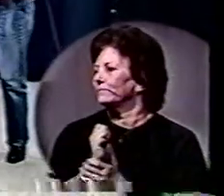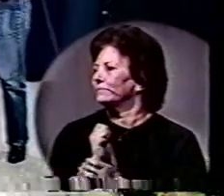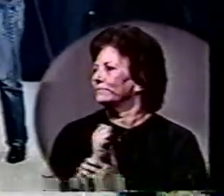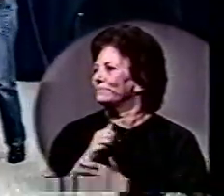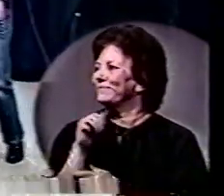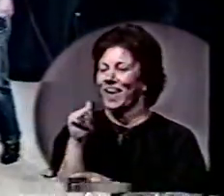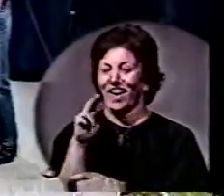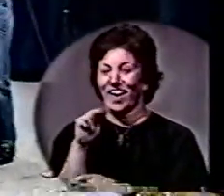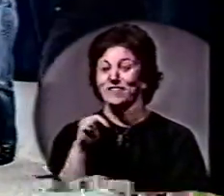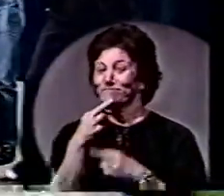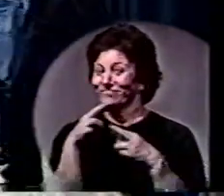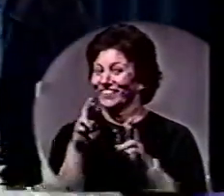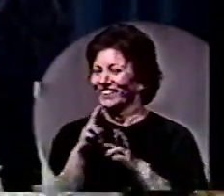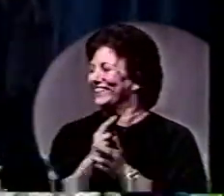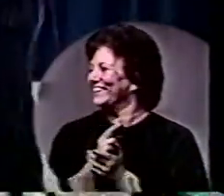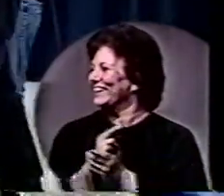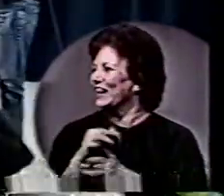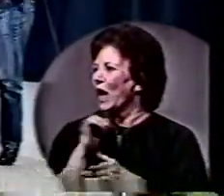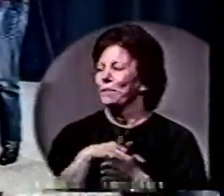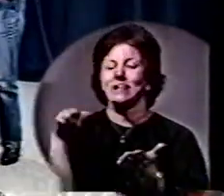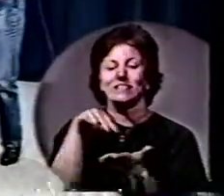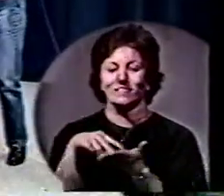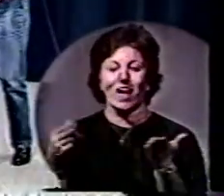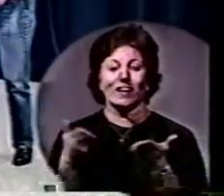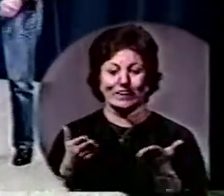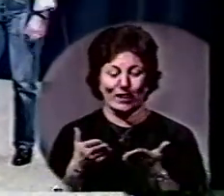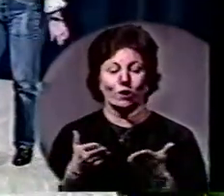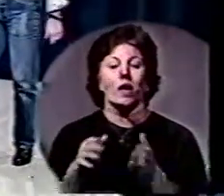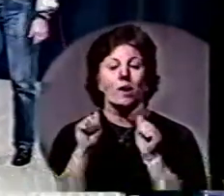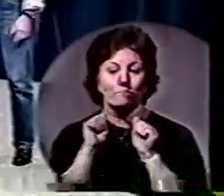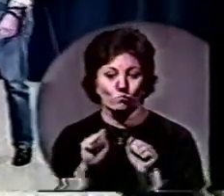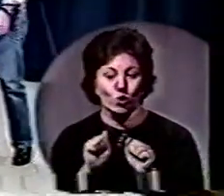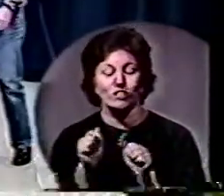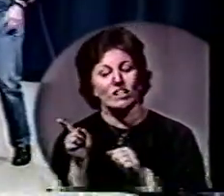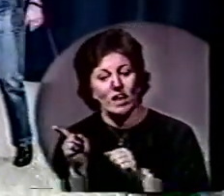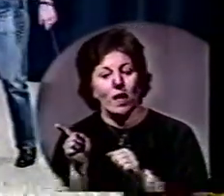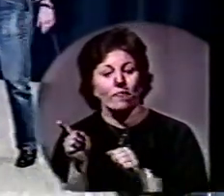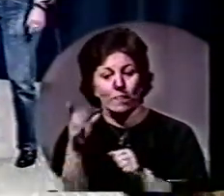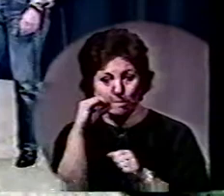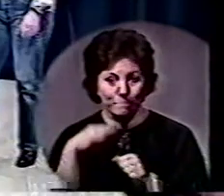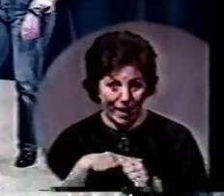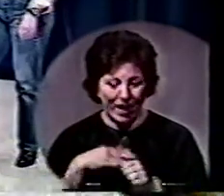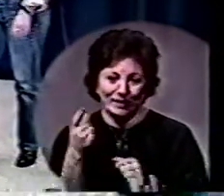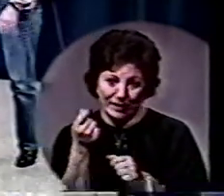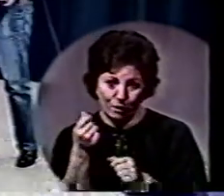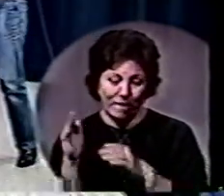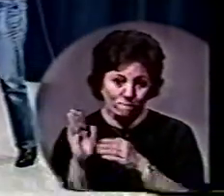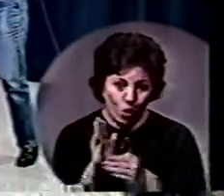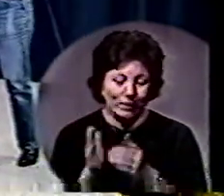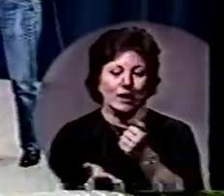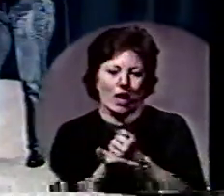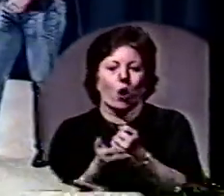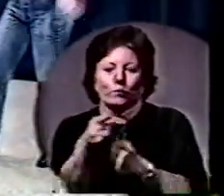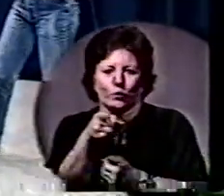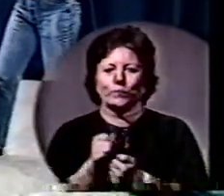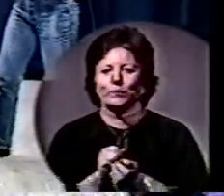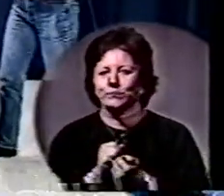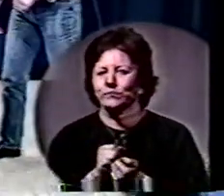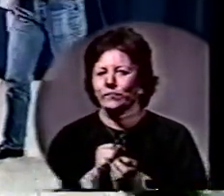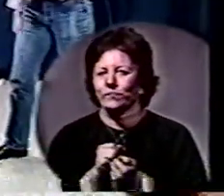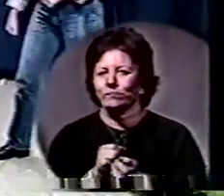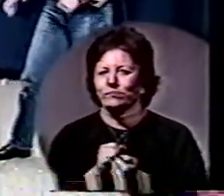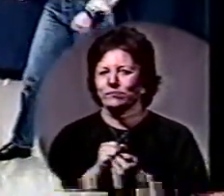a go. And I'm going to stand right in here and I'm going to push you forward and give you a little help. Oh, okay. Okay. You put some a little music.